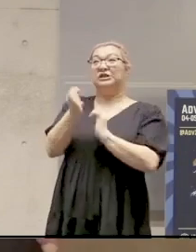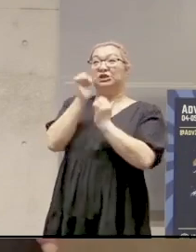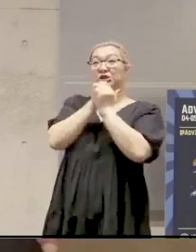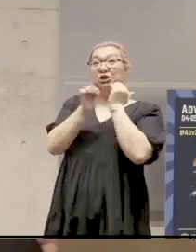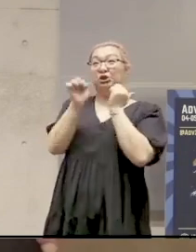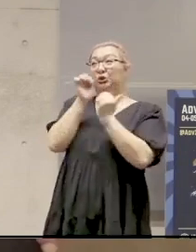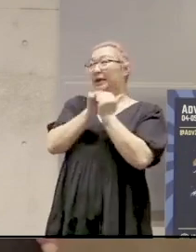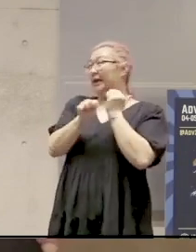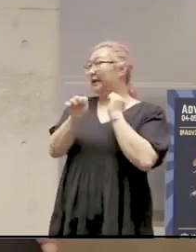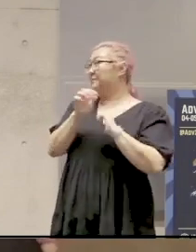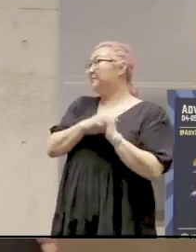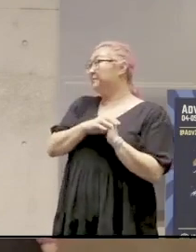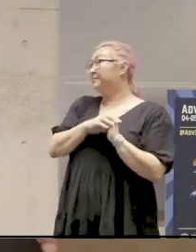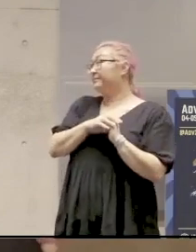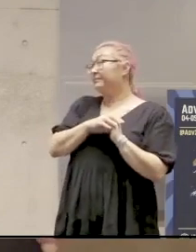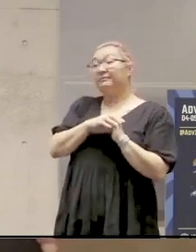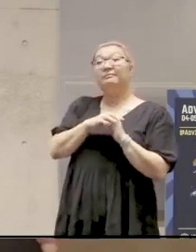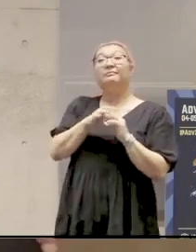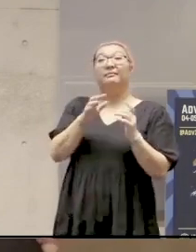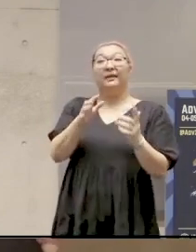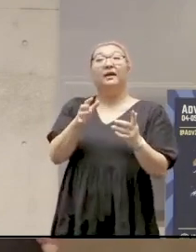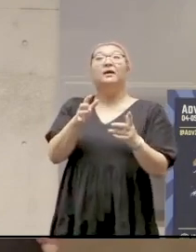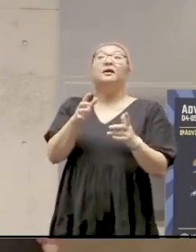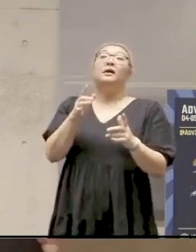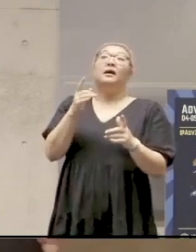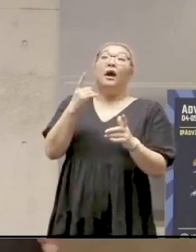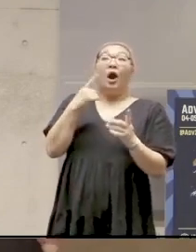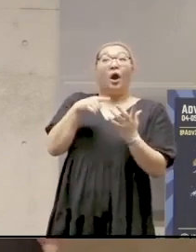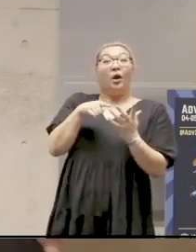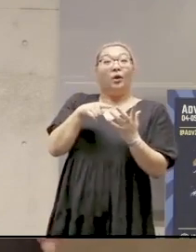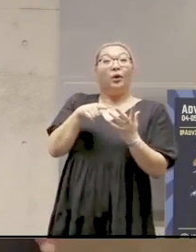of things we'd rather do than play Blood Wretch 4.